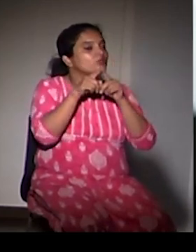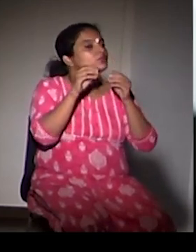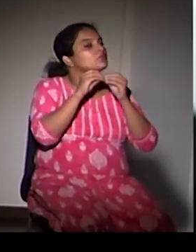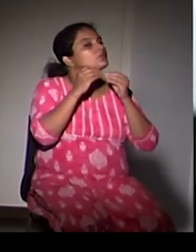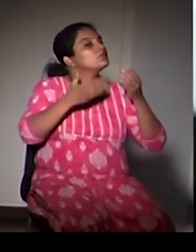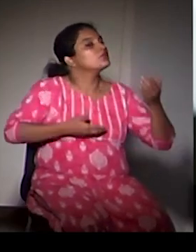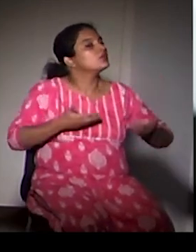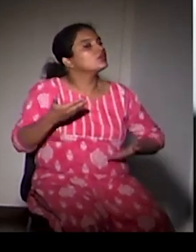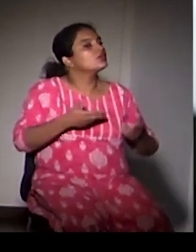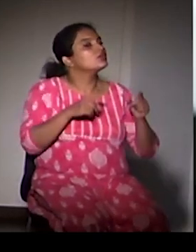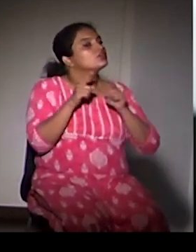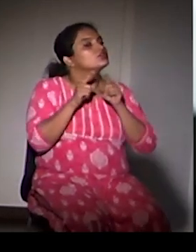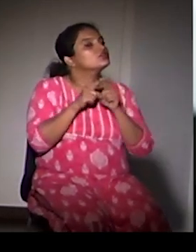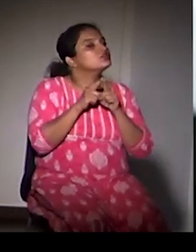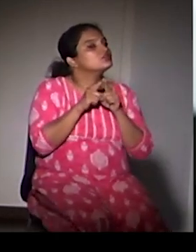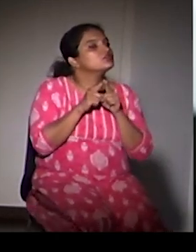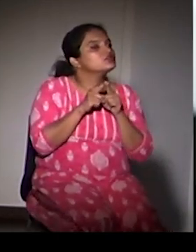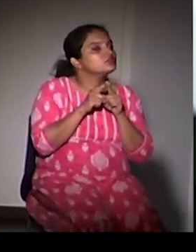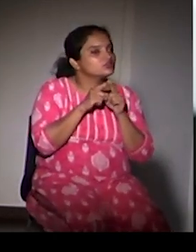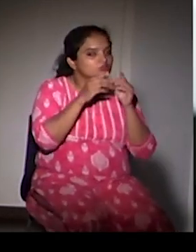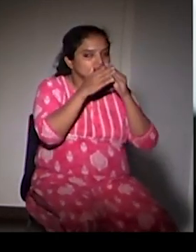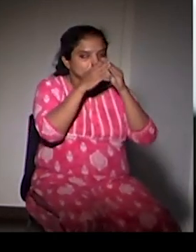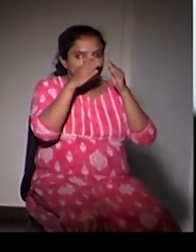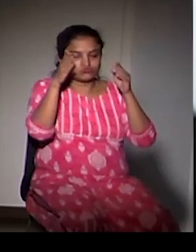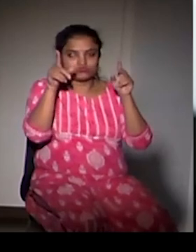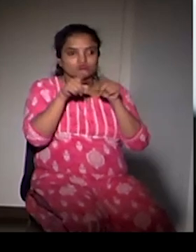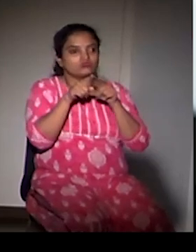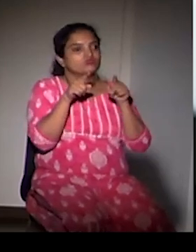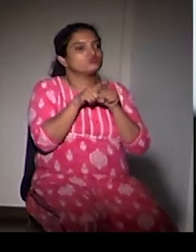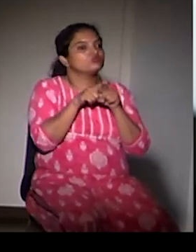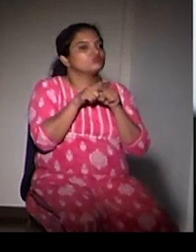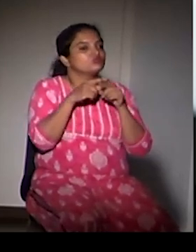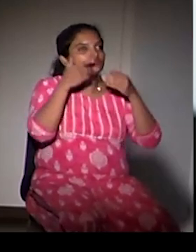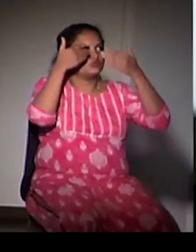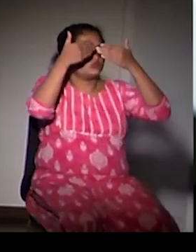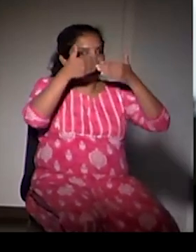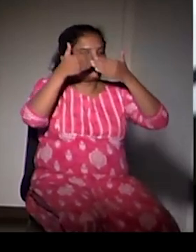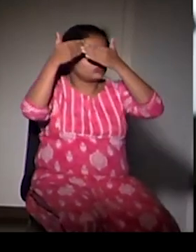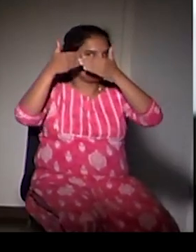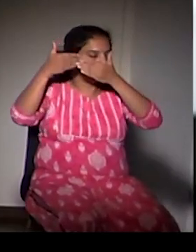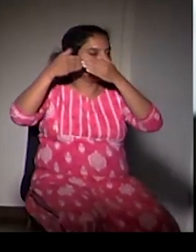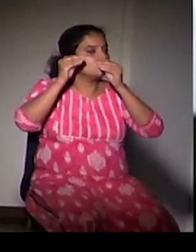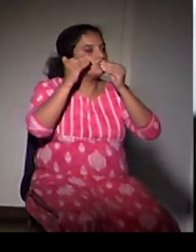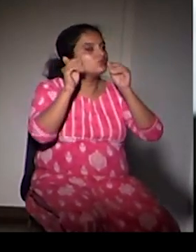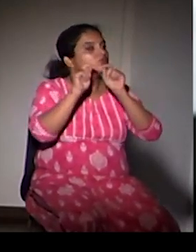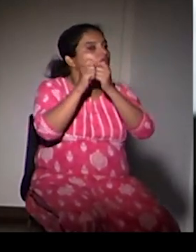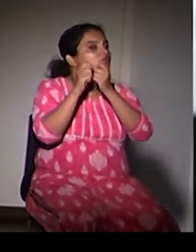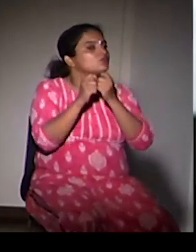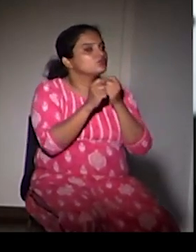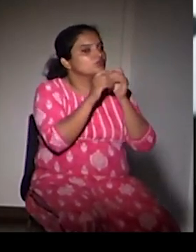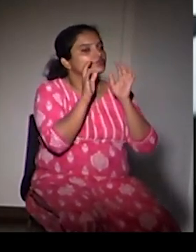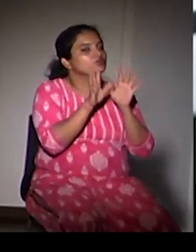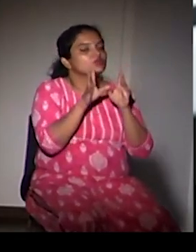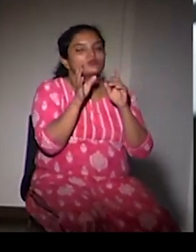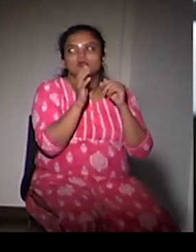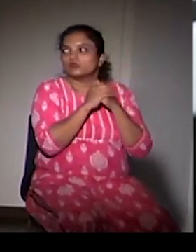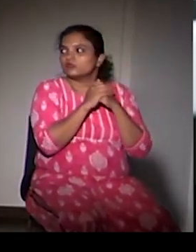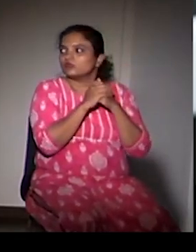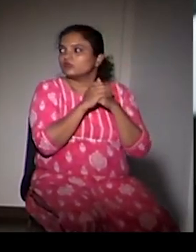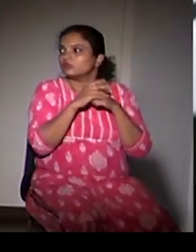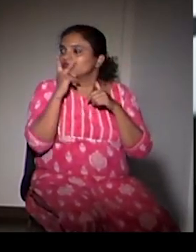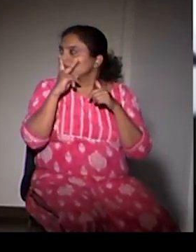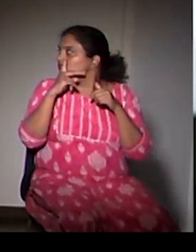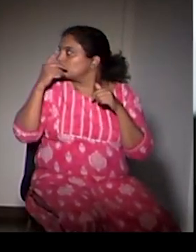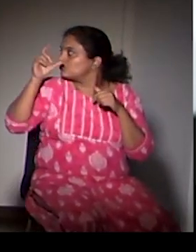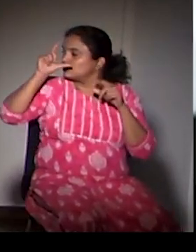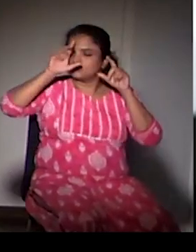and every single bit of it is or was glazed. And we've got these wonderful glazed